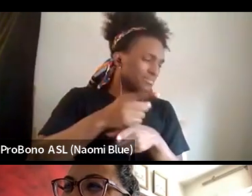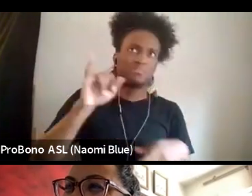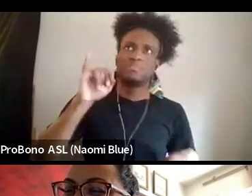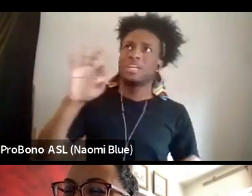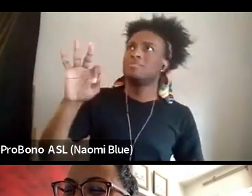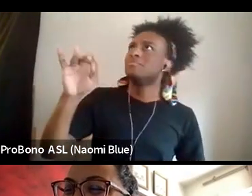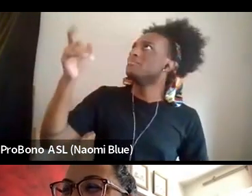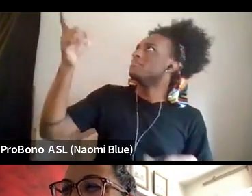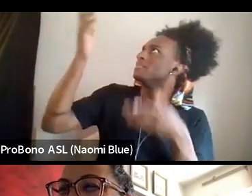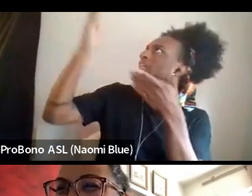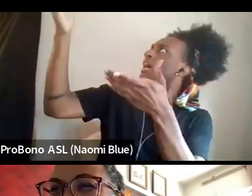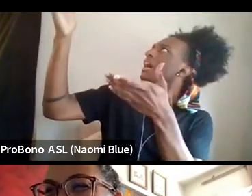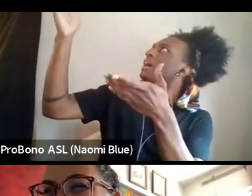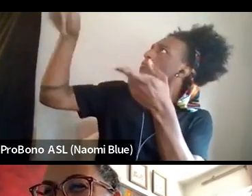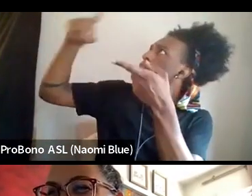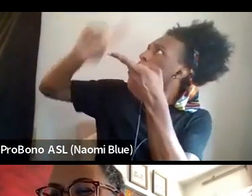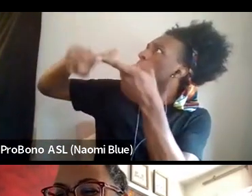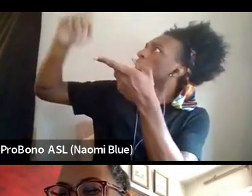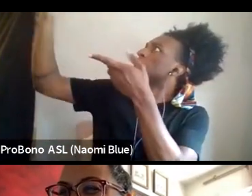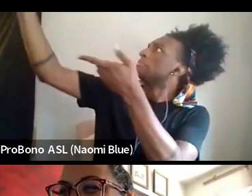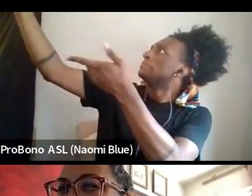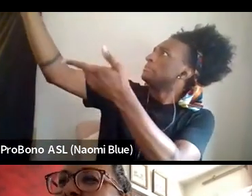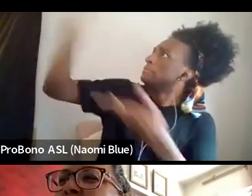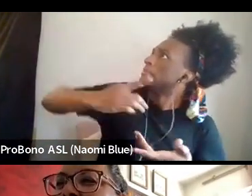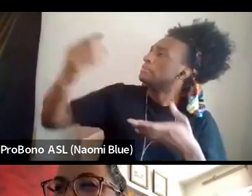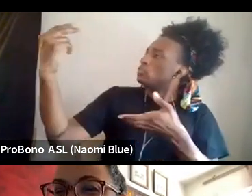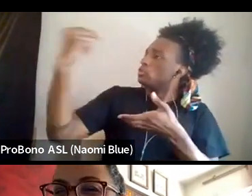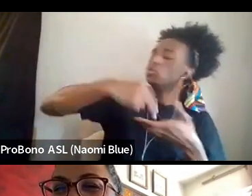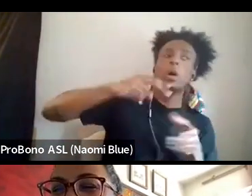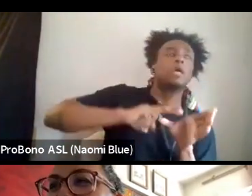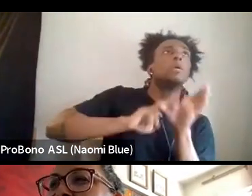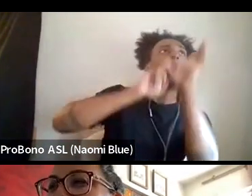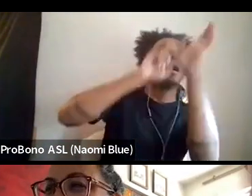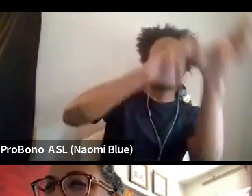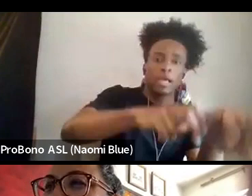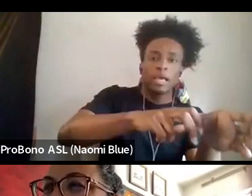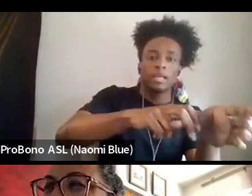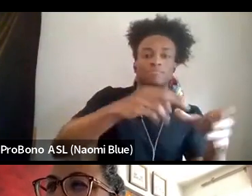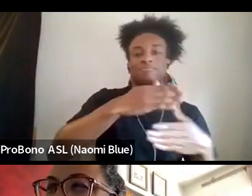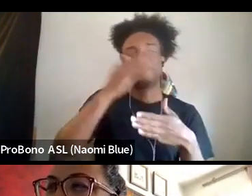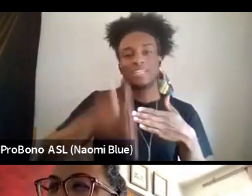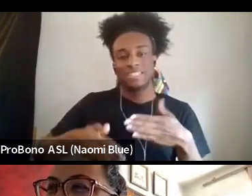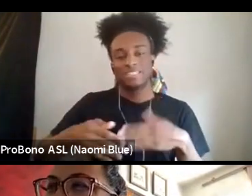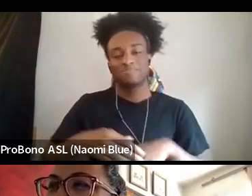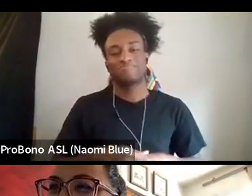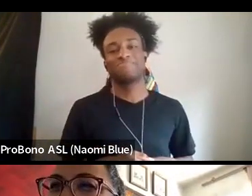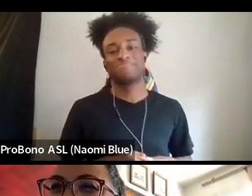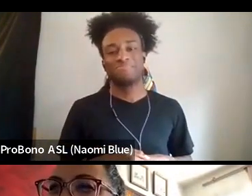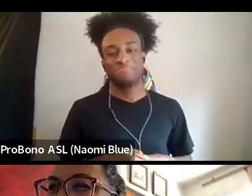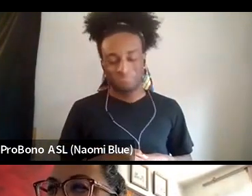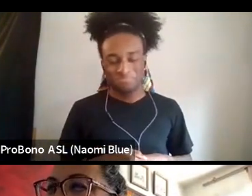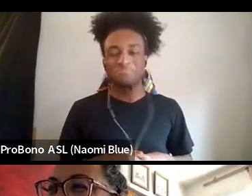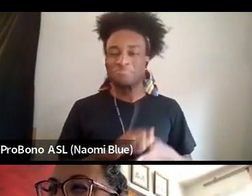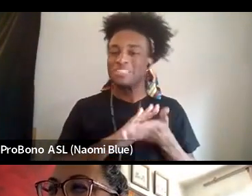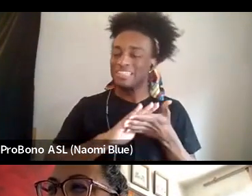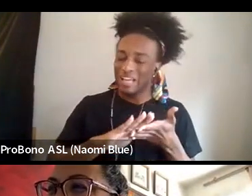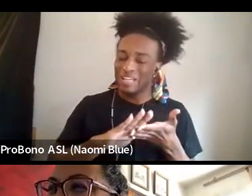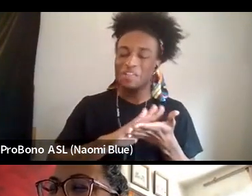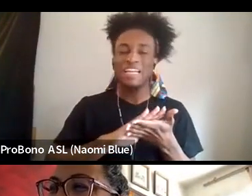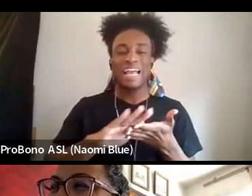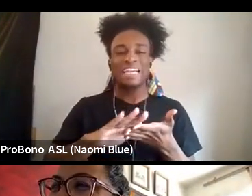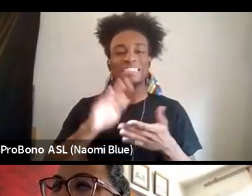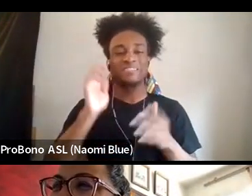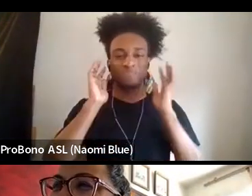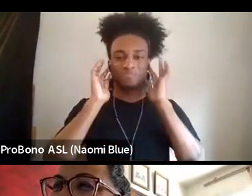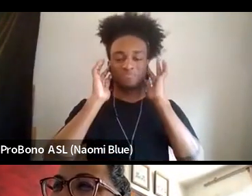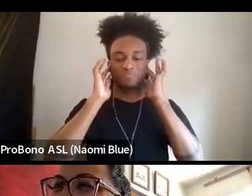will he come down to watch to ride with me? End of scene. Oh, very nice. Very nice. So